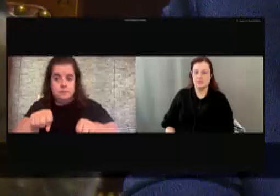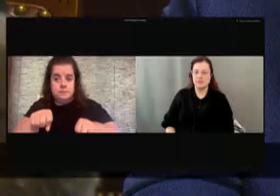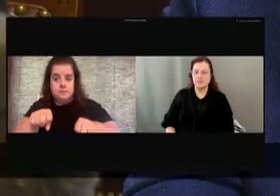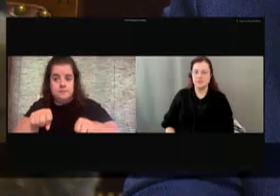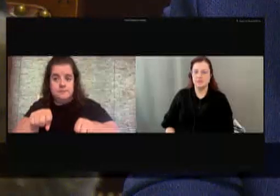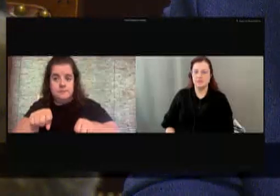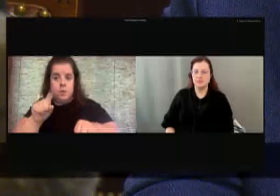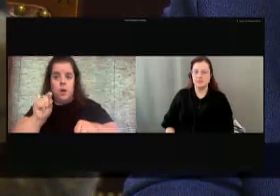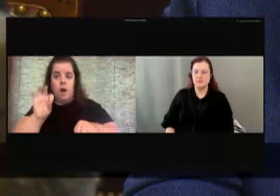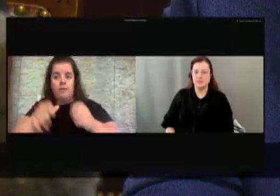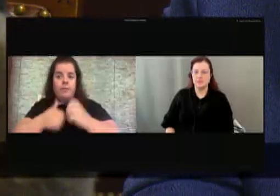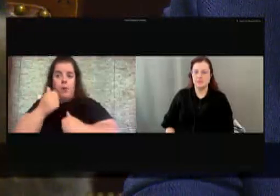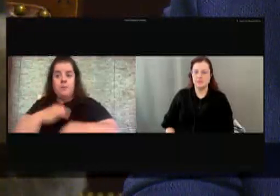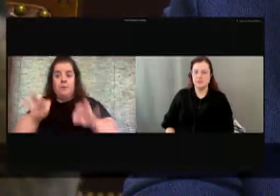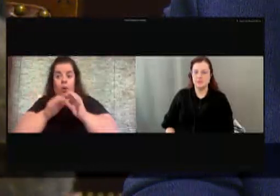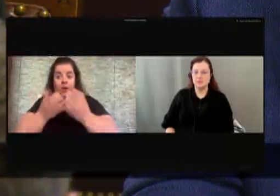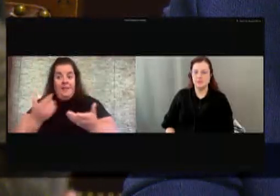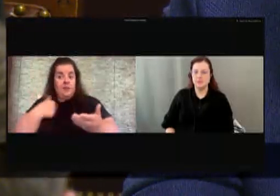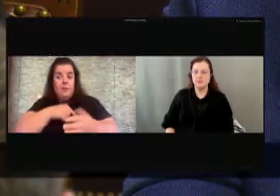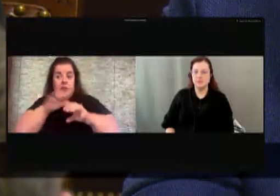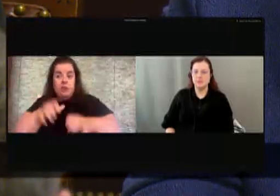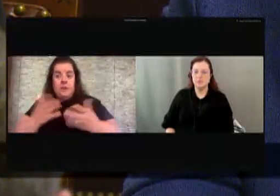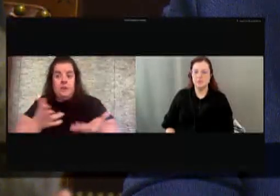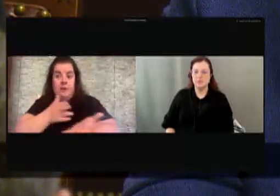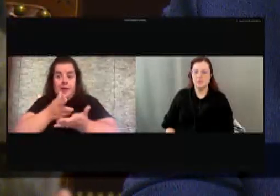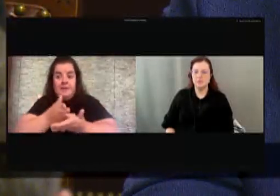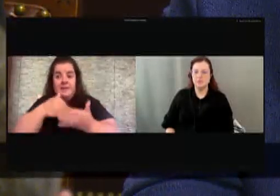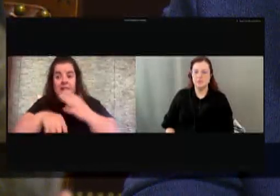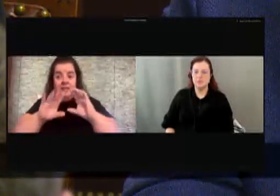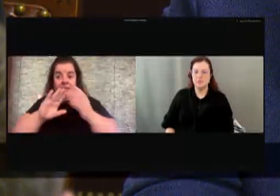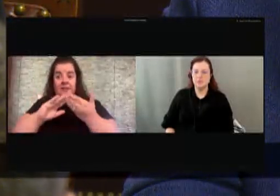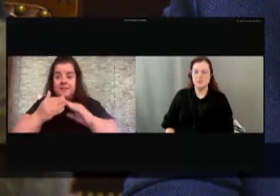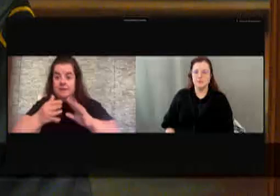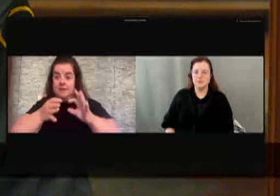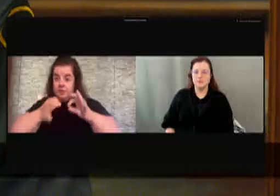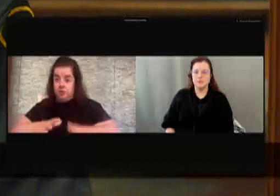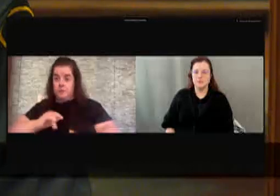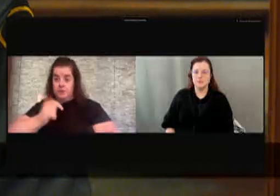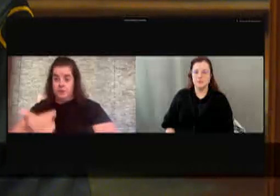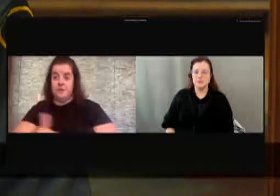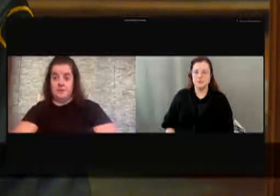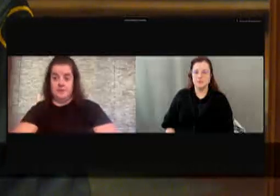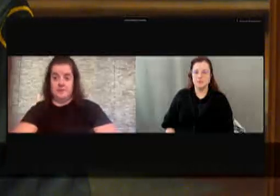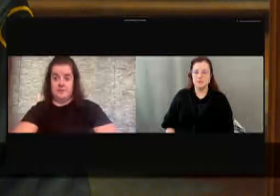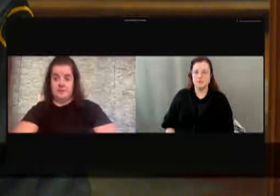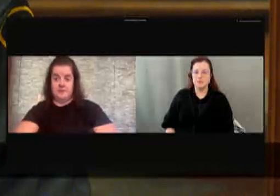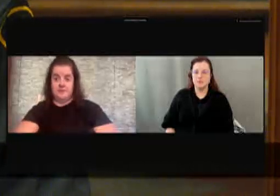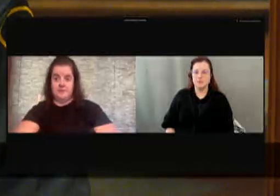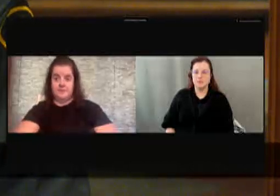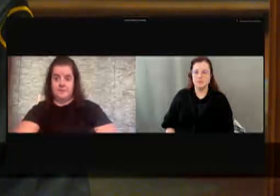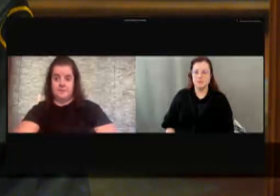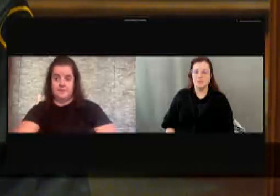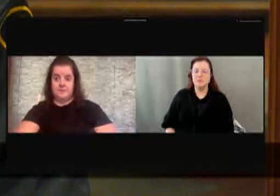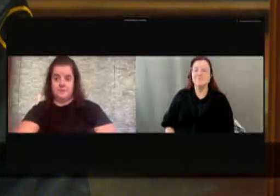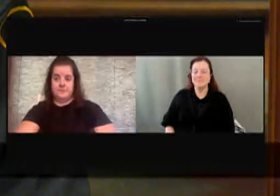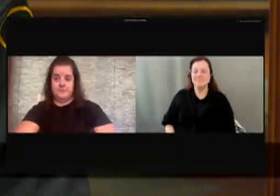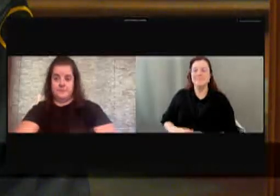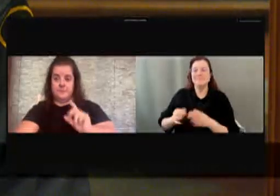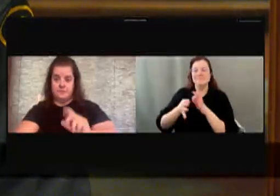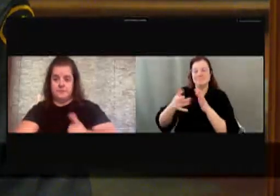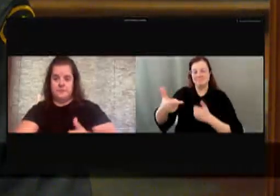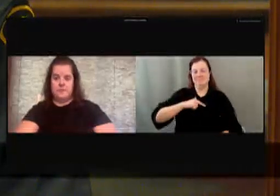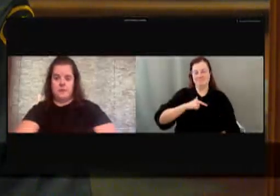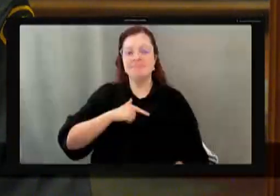important things that we do in the city here, frankly. Yes, this company has been on contract with over 30 departments across the